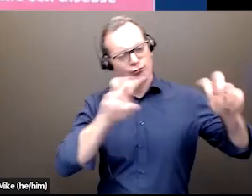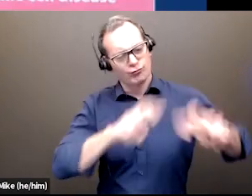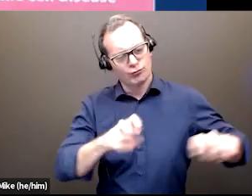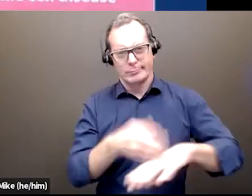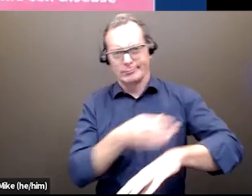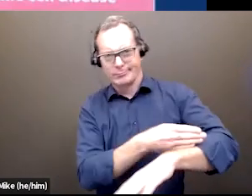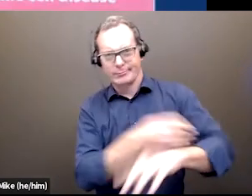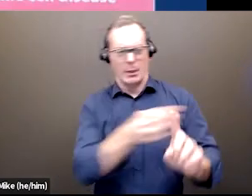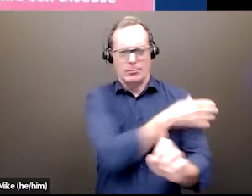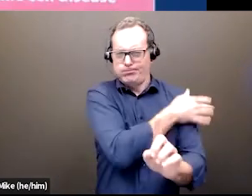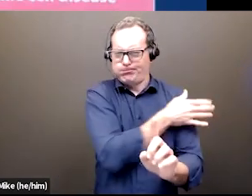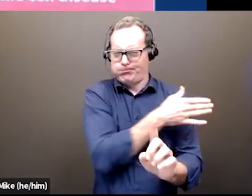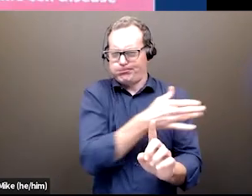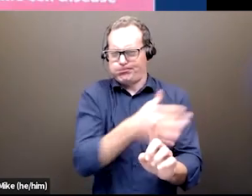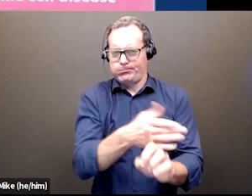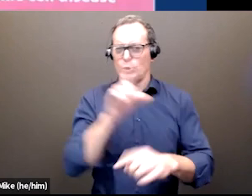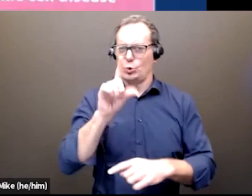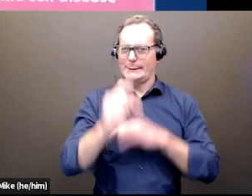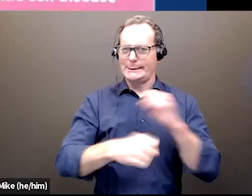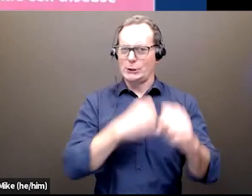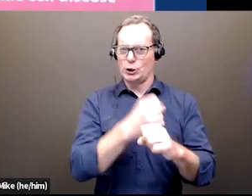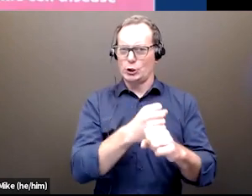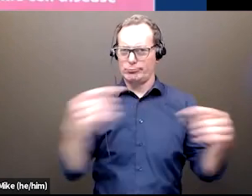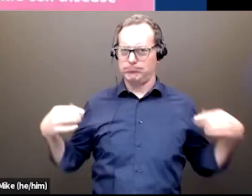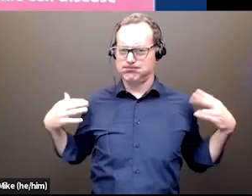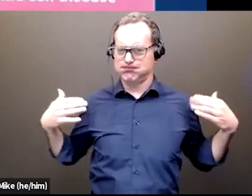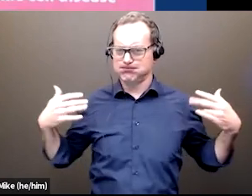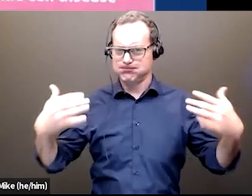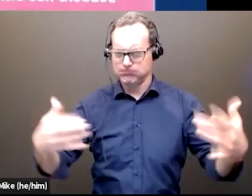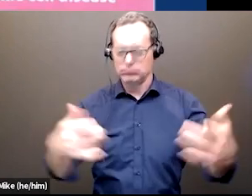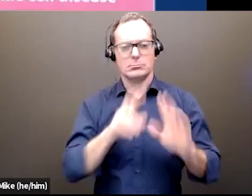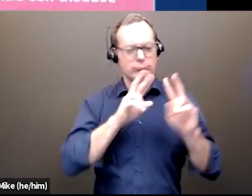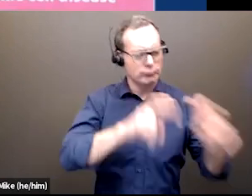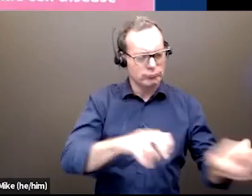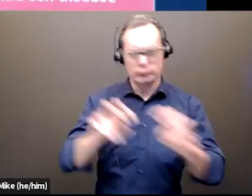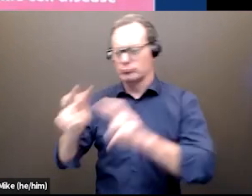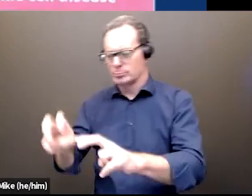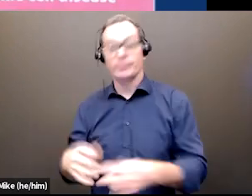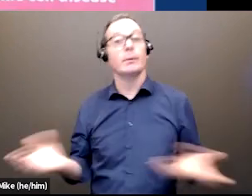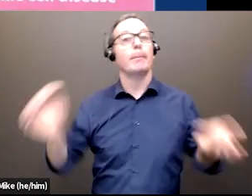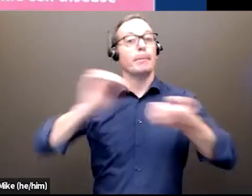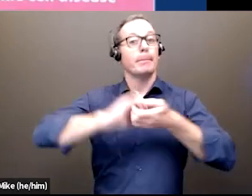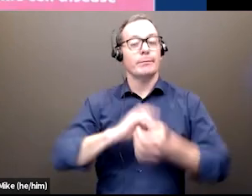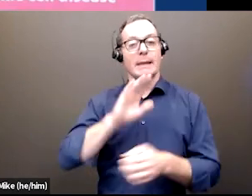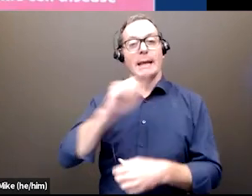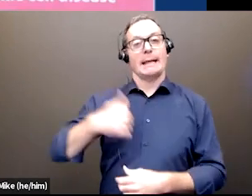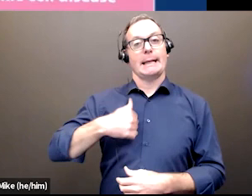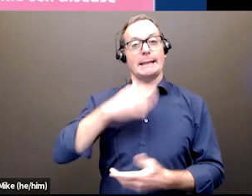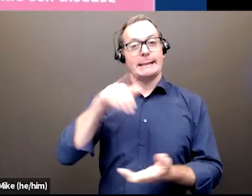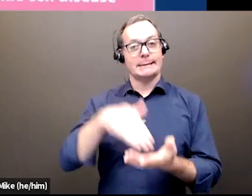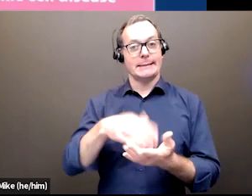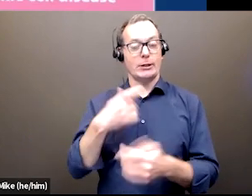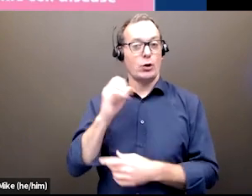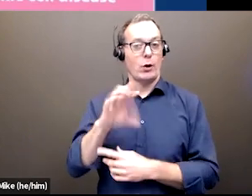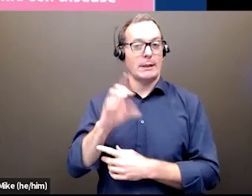20 years of the Special Needs and Moving On projects. CUPW partnered with the Canadian Centre on Disability Studies,